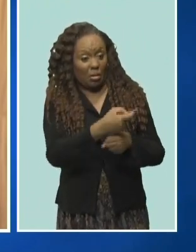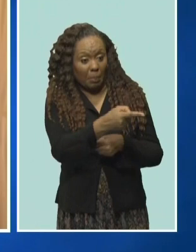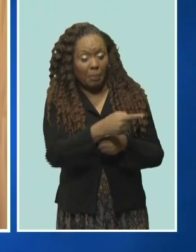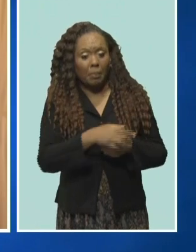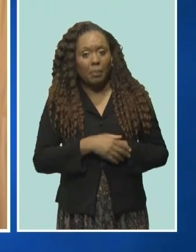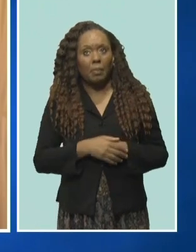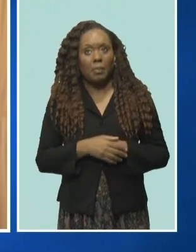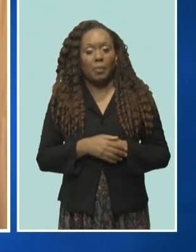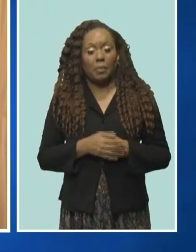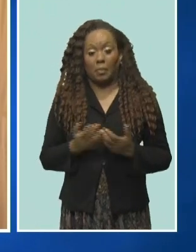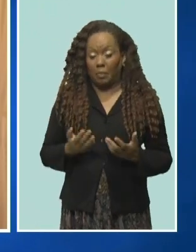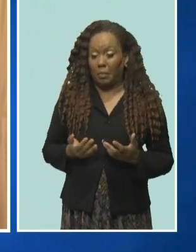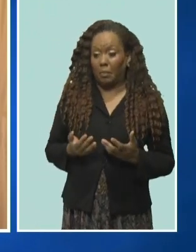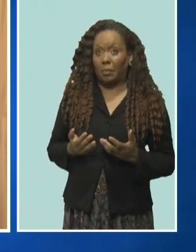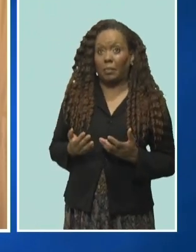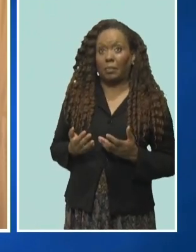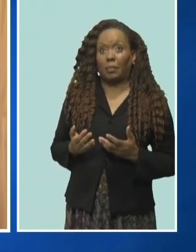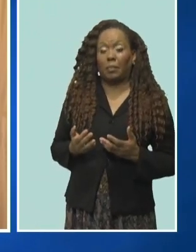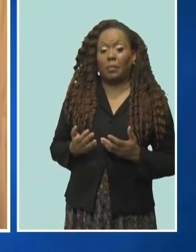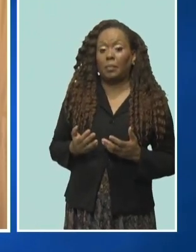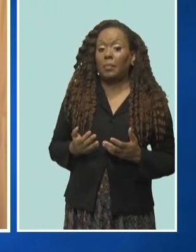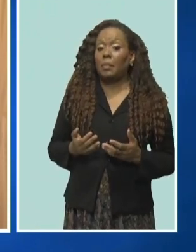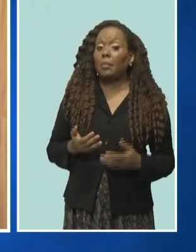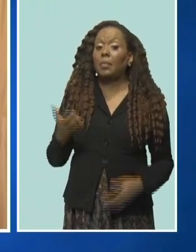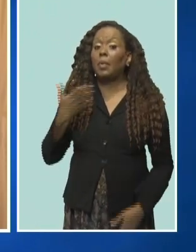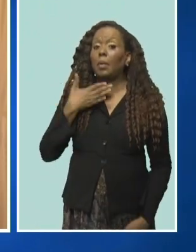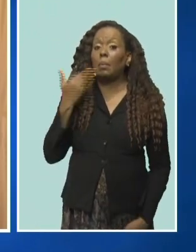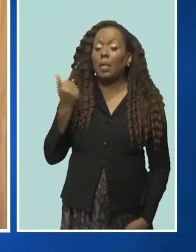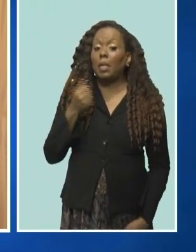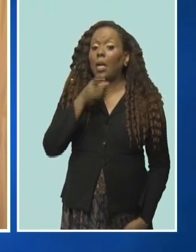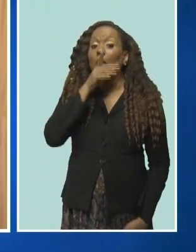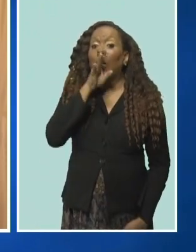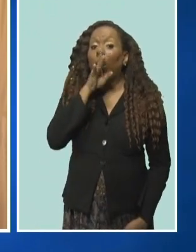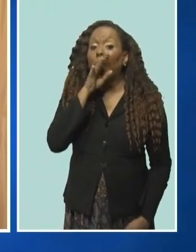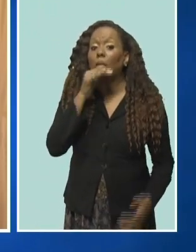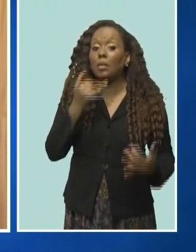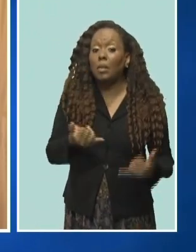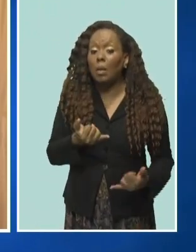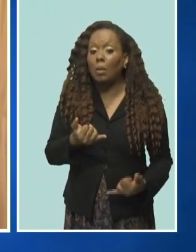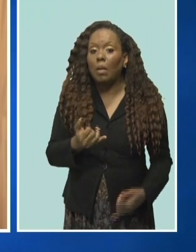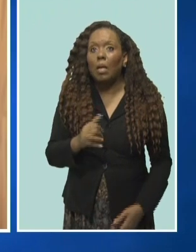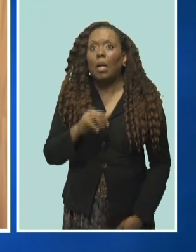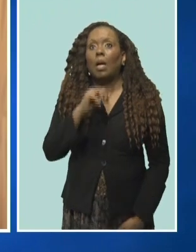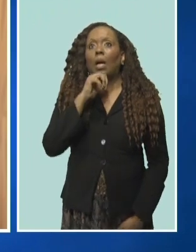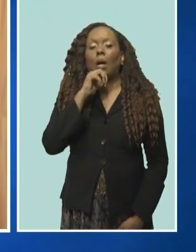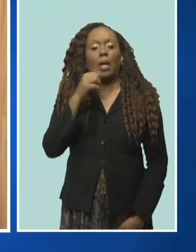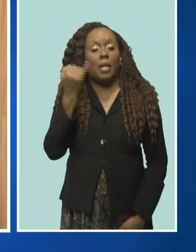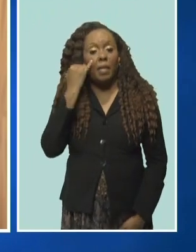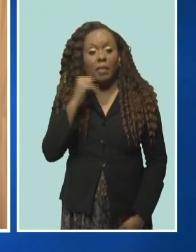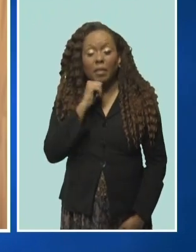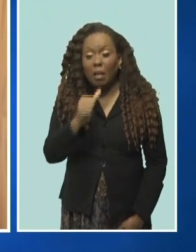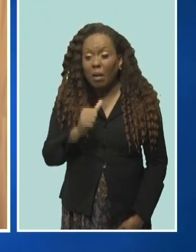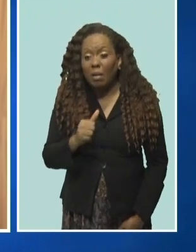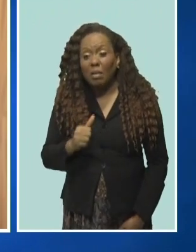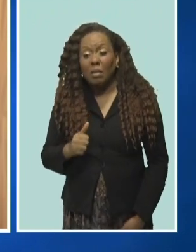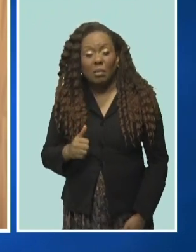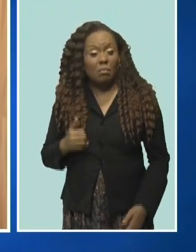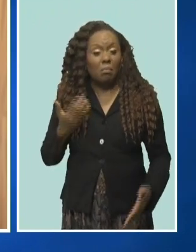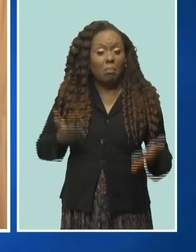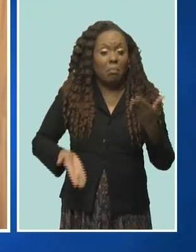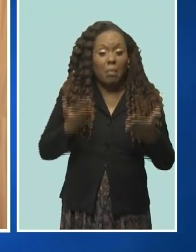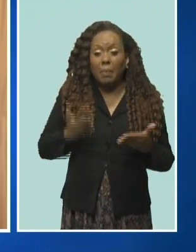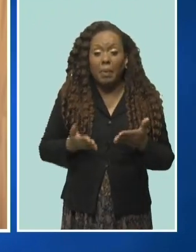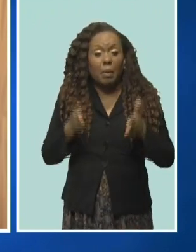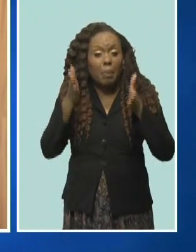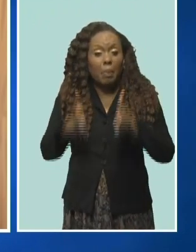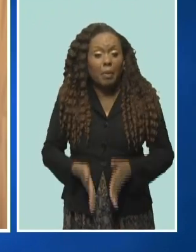causing the problem. Better to open your mouth now and talk than to hold your belly and bawl. I'm telling you.